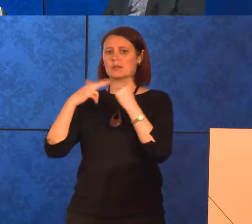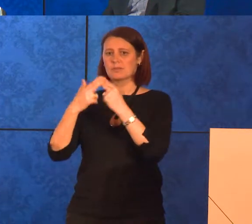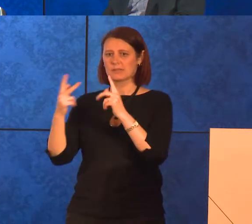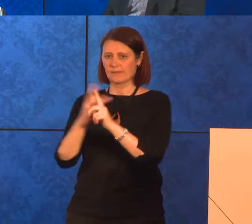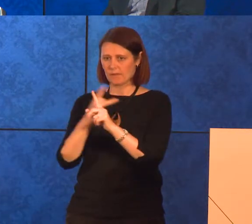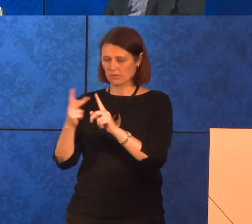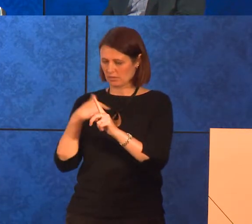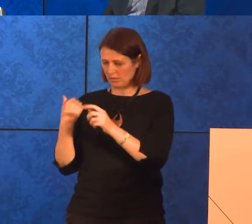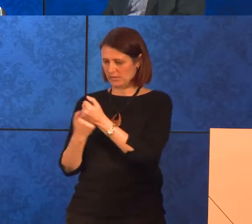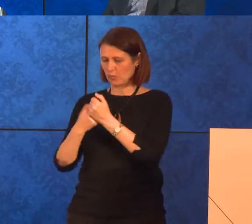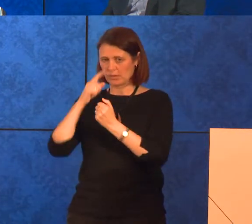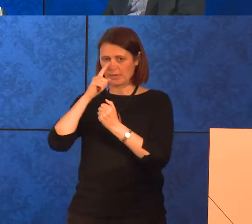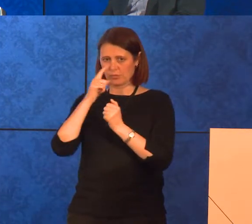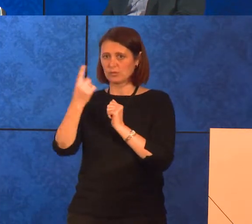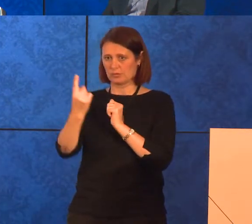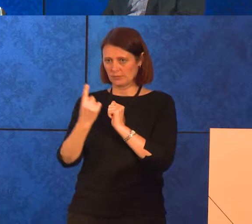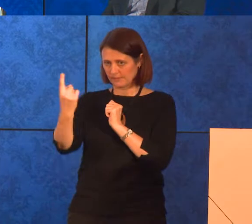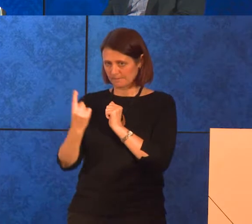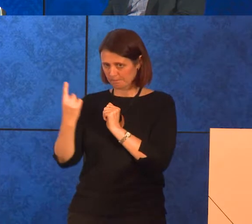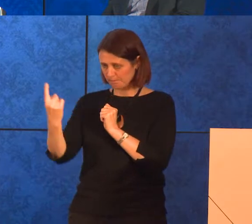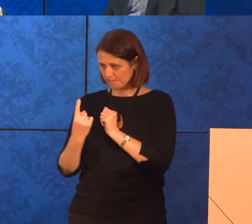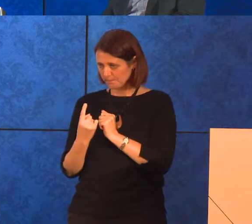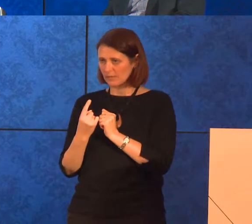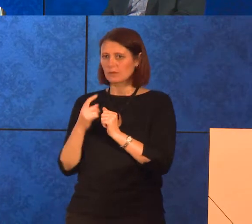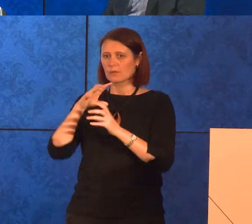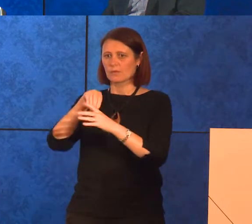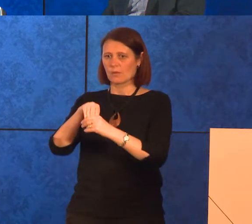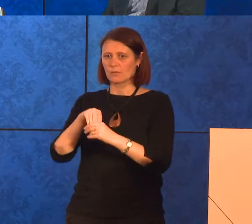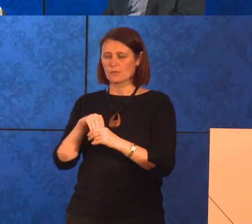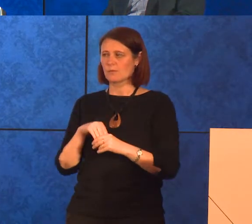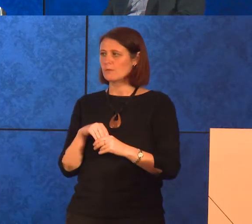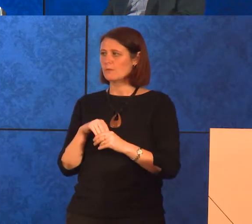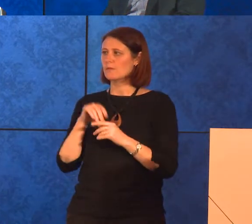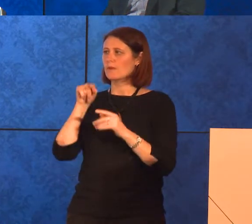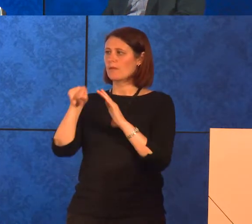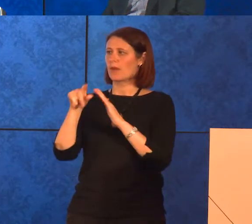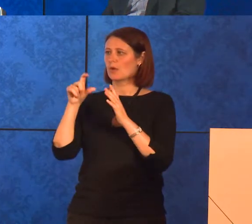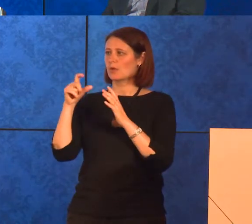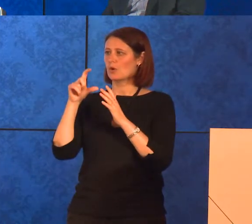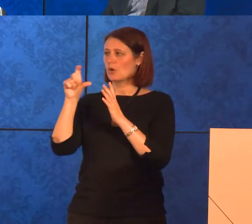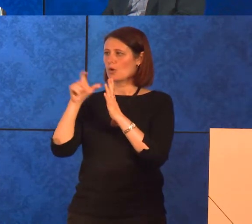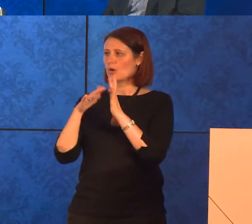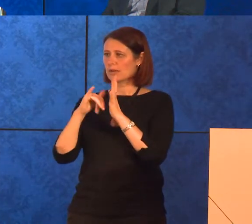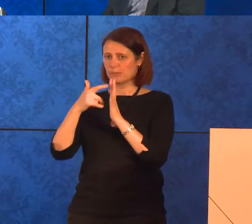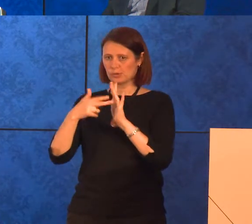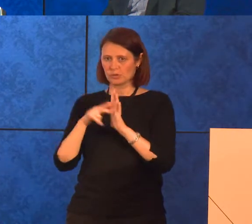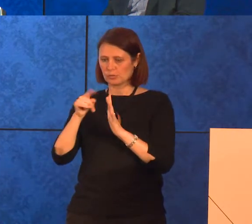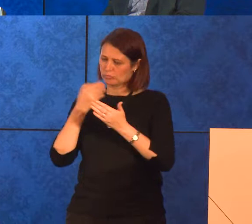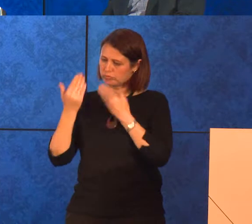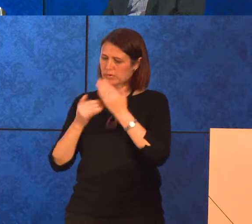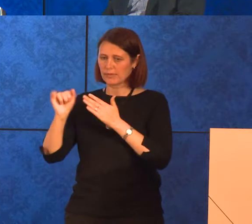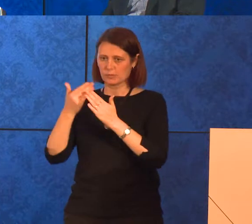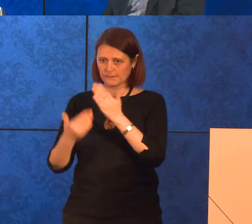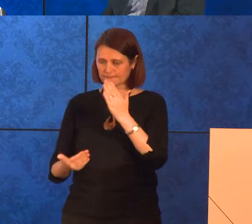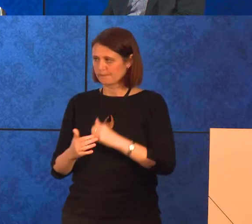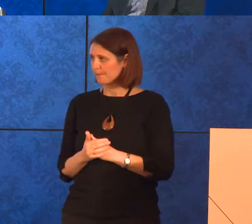I supported people to come forward into that commission to tell of their experiences.